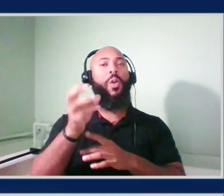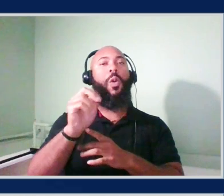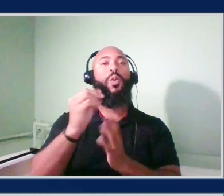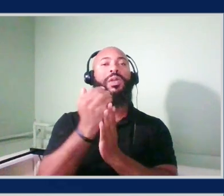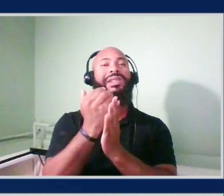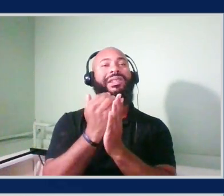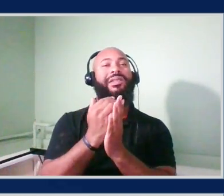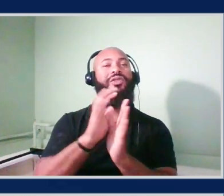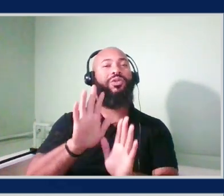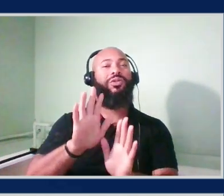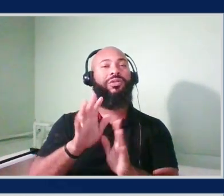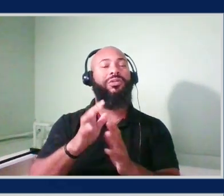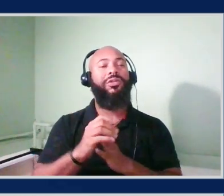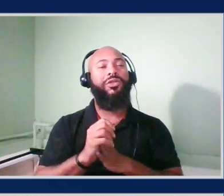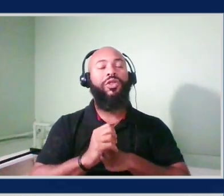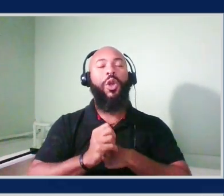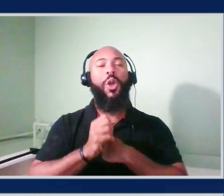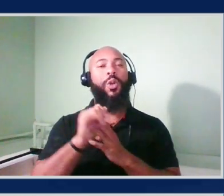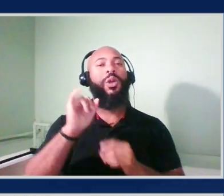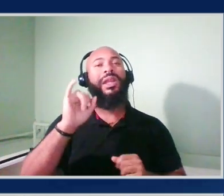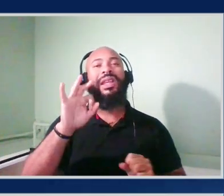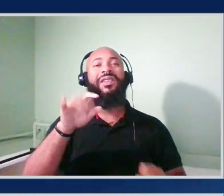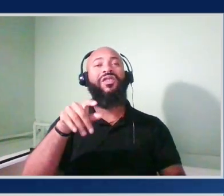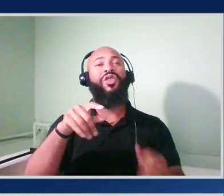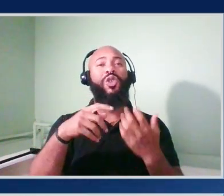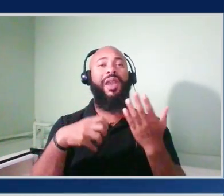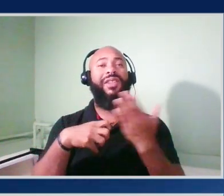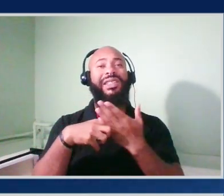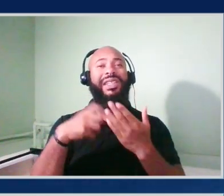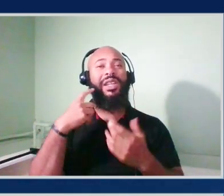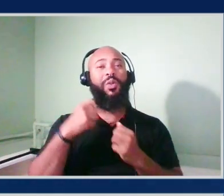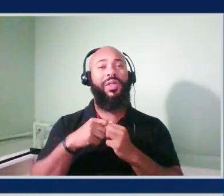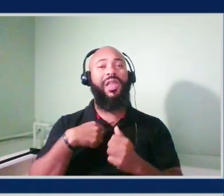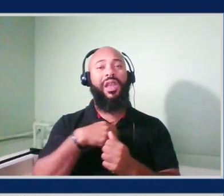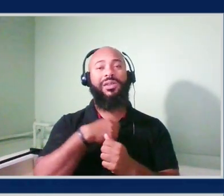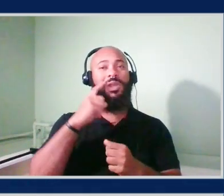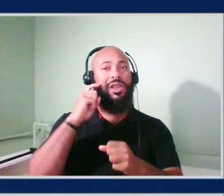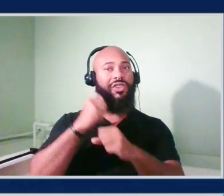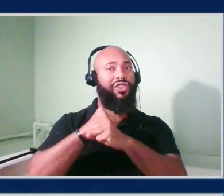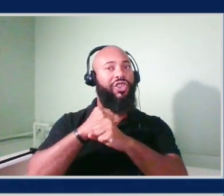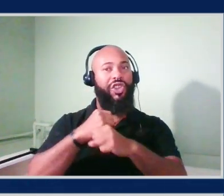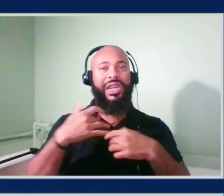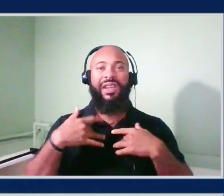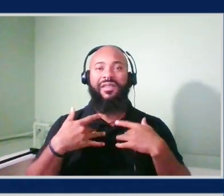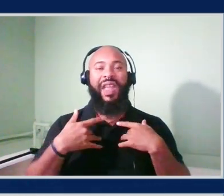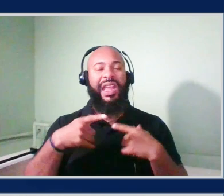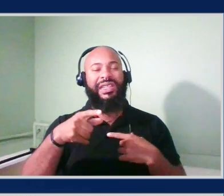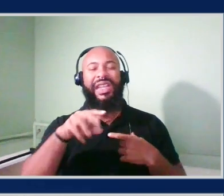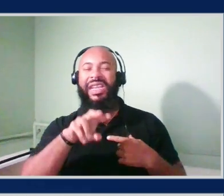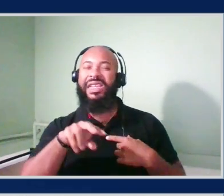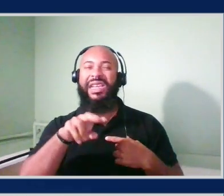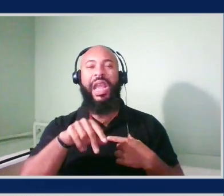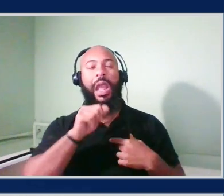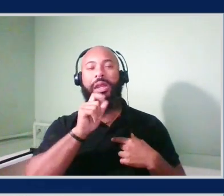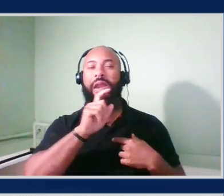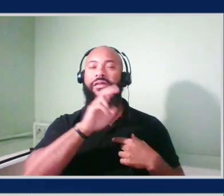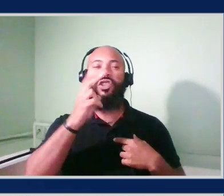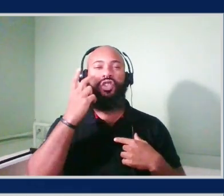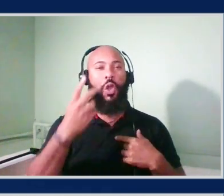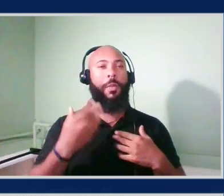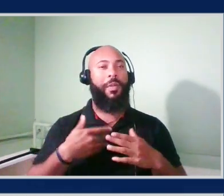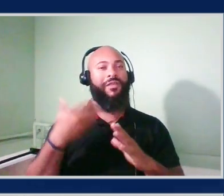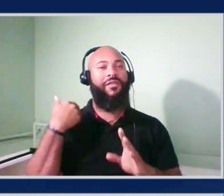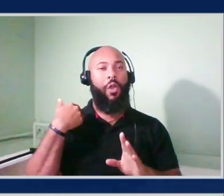here, like for example, if you cut a ticket with us because there was a security event and you're like, hey, I've never seen this before, we can provide